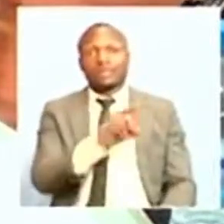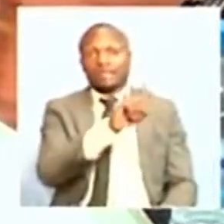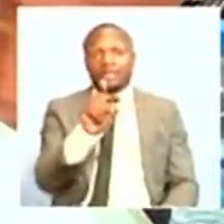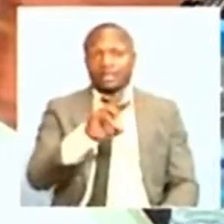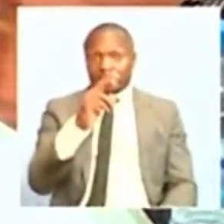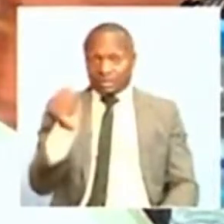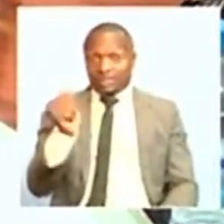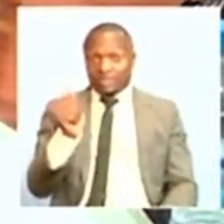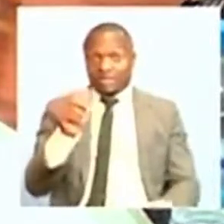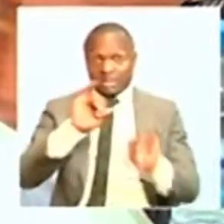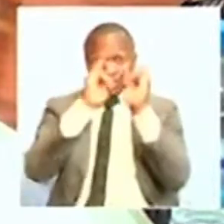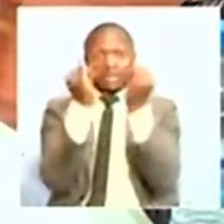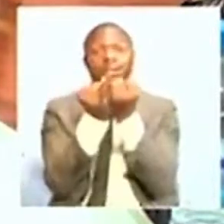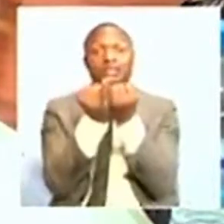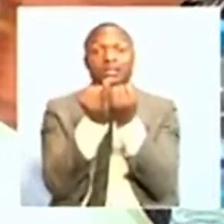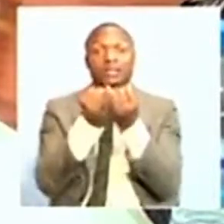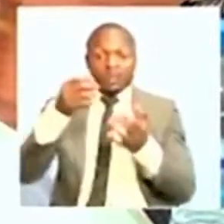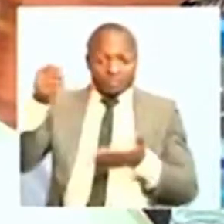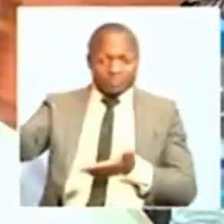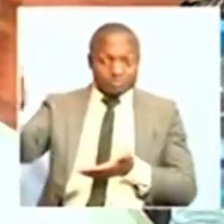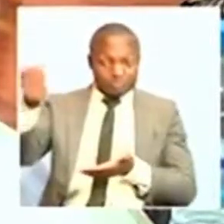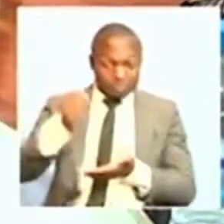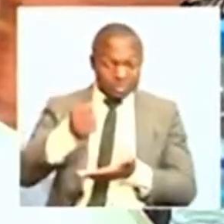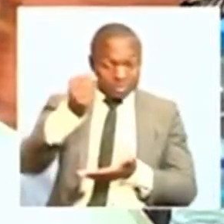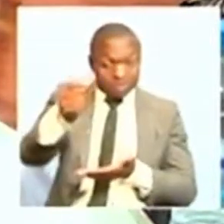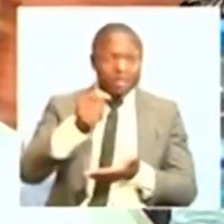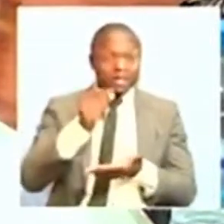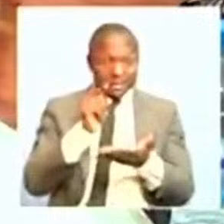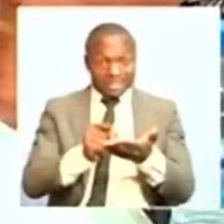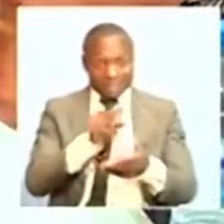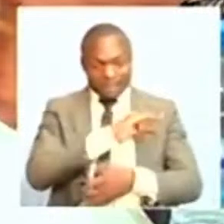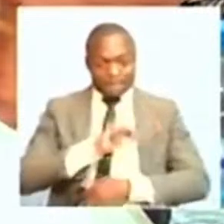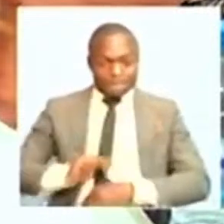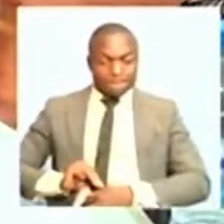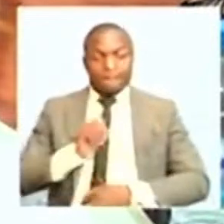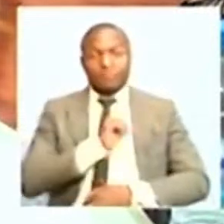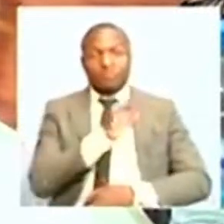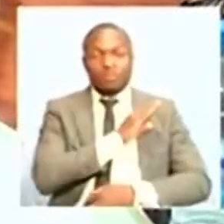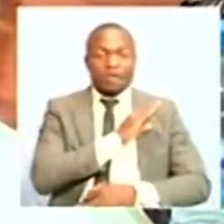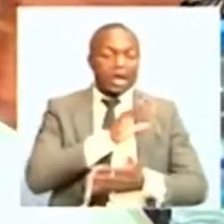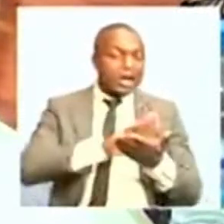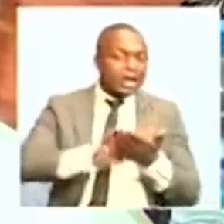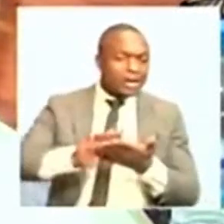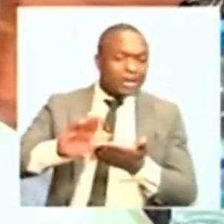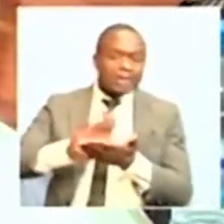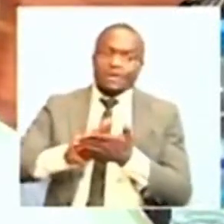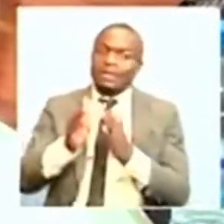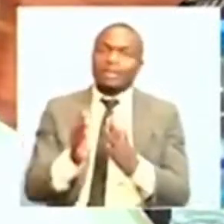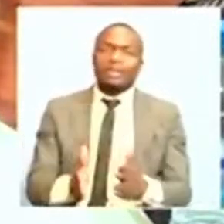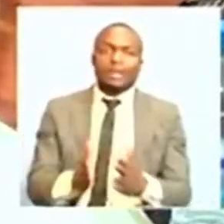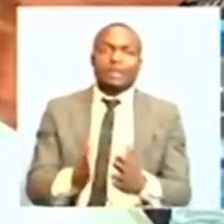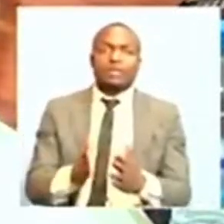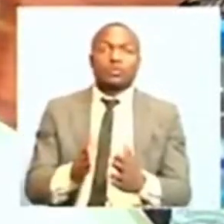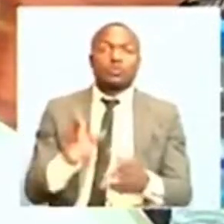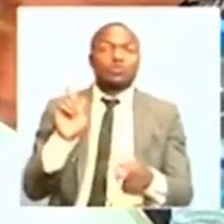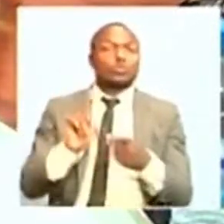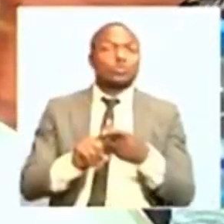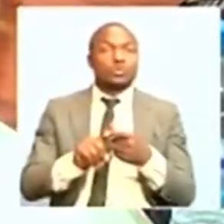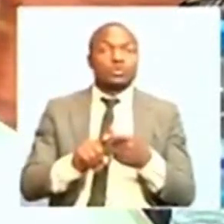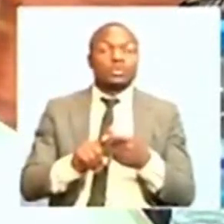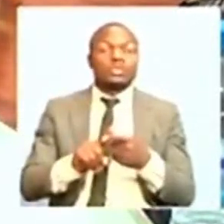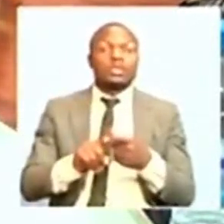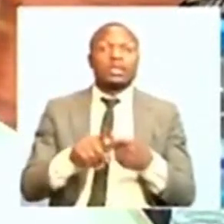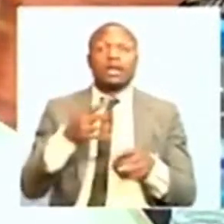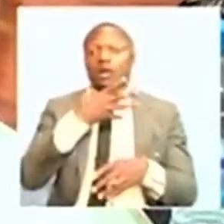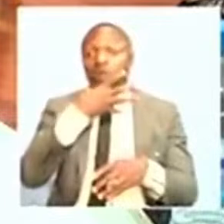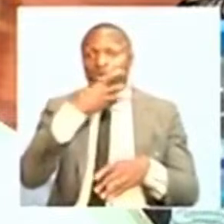is an institution which has employed these members of staff, from a cleaner maybe all the way up to the Commissioner General.